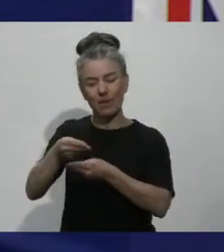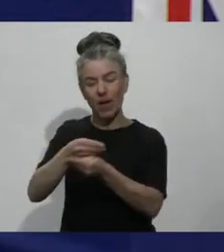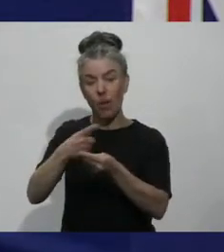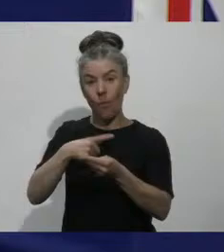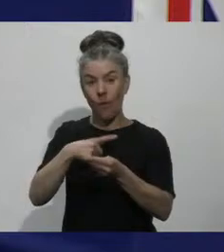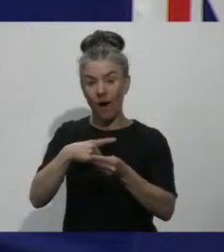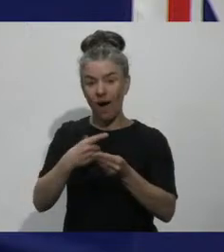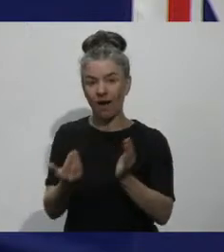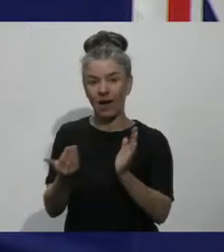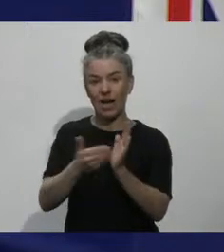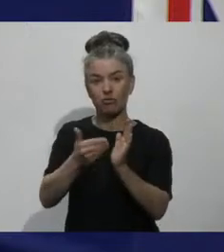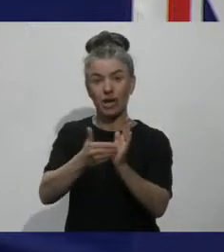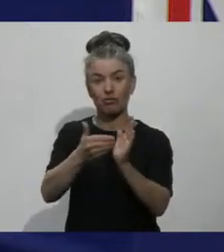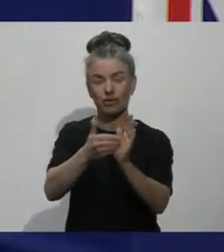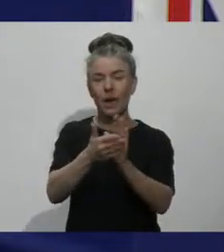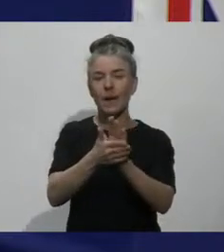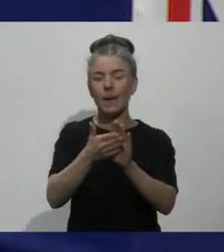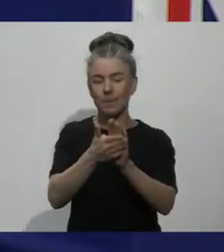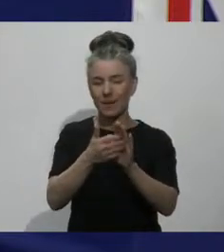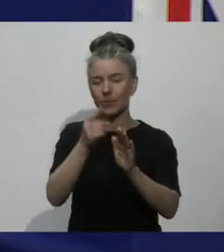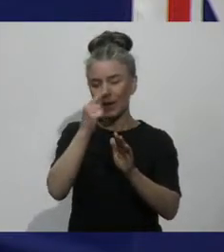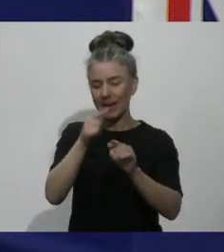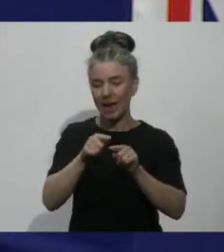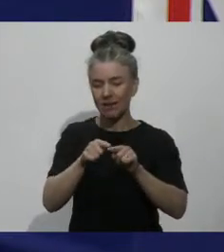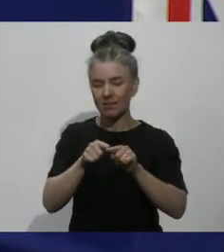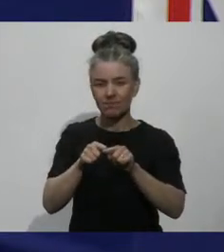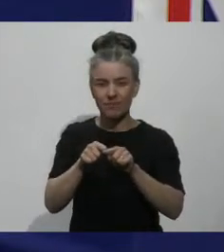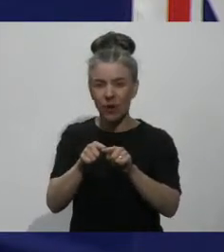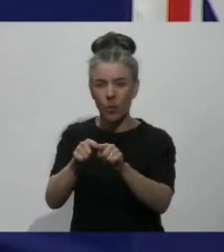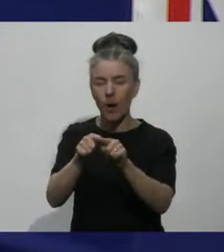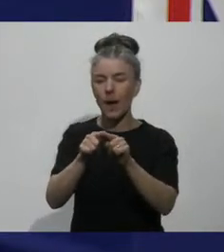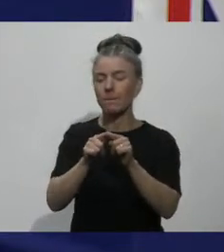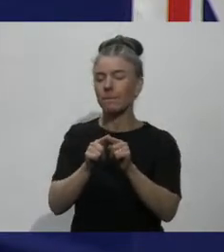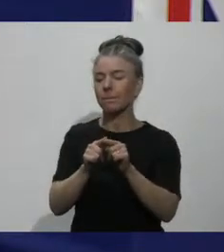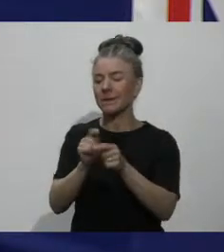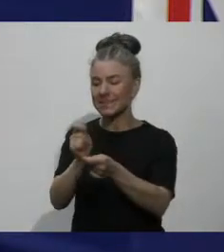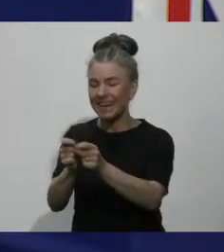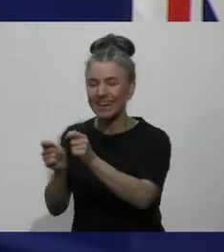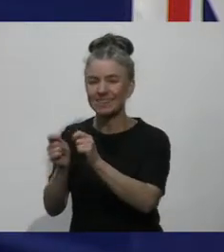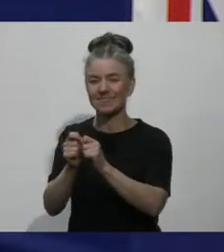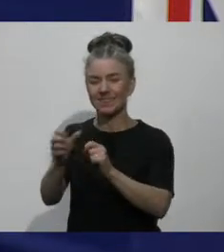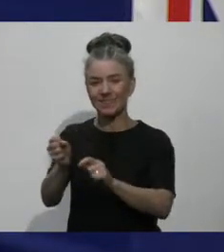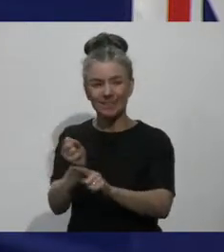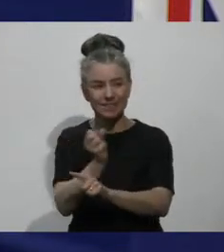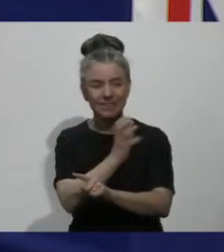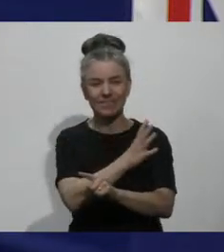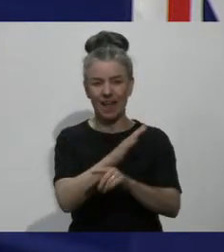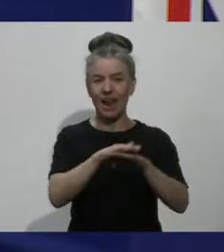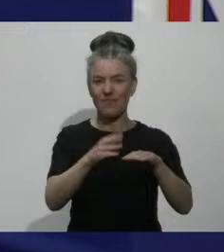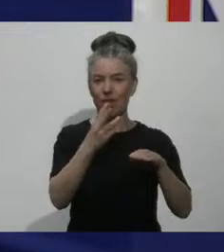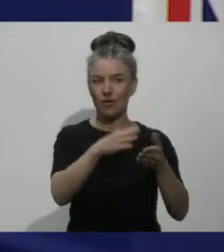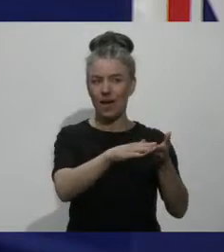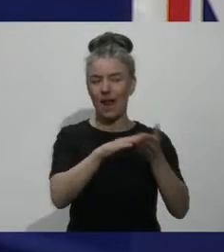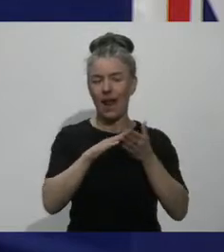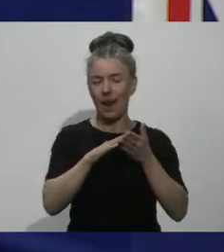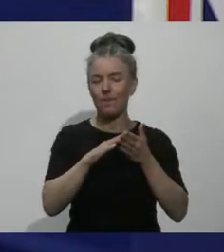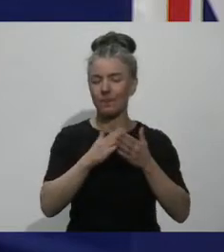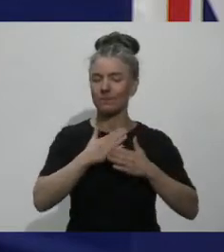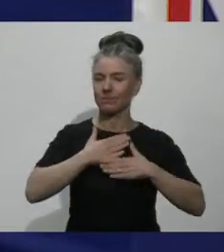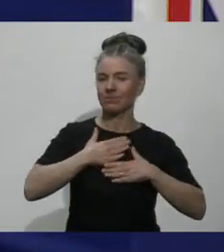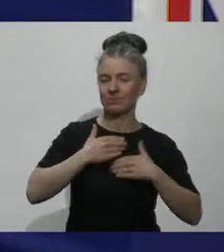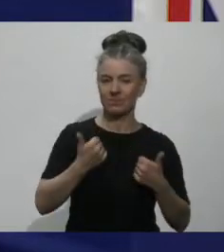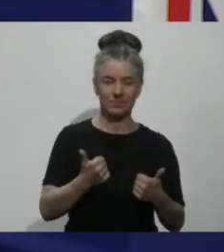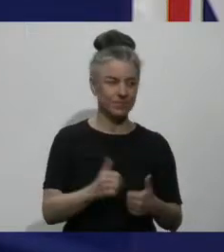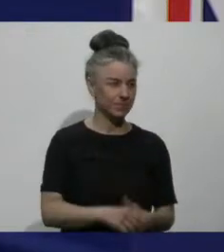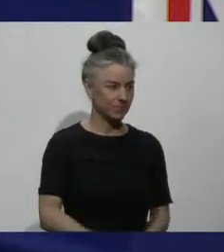all that is that we can contact trace and test and isolate our way through this outbreak. The alert levels provide additional assurance there. And I